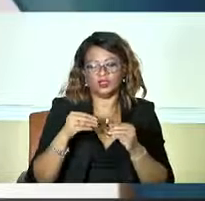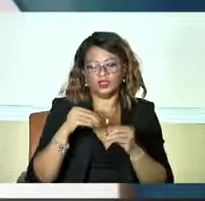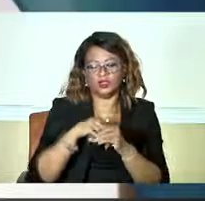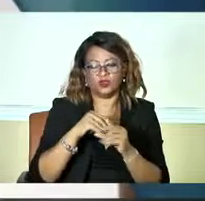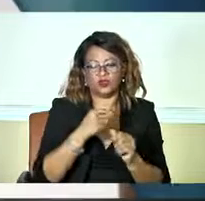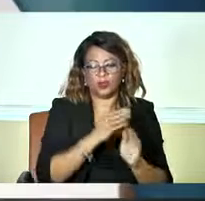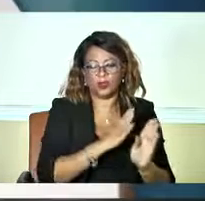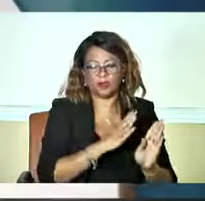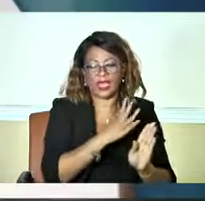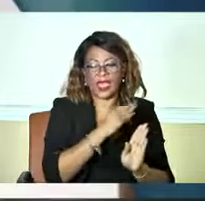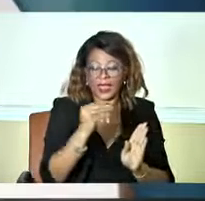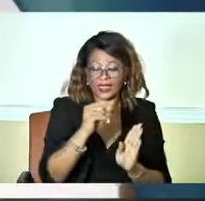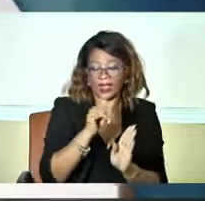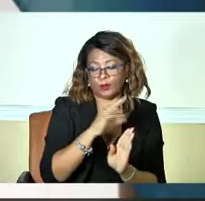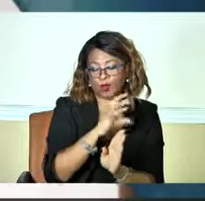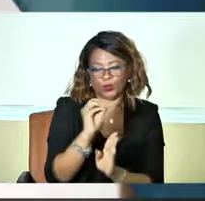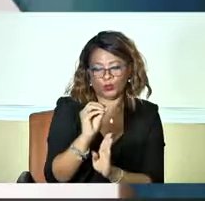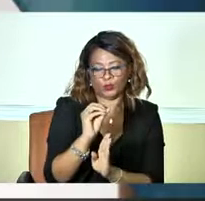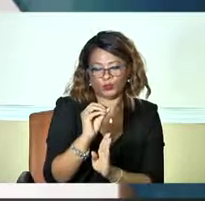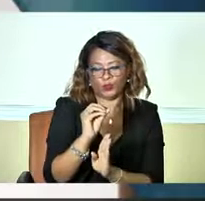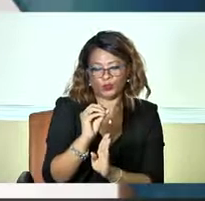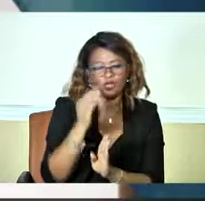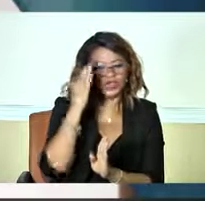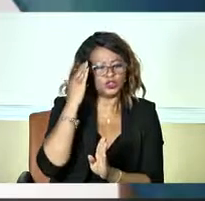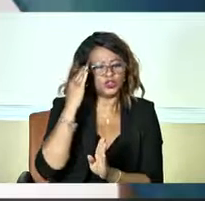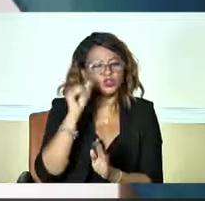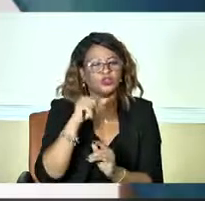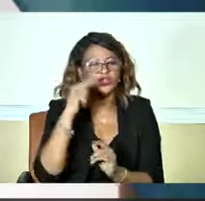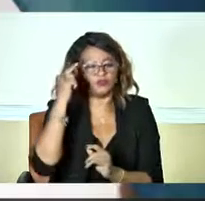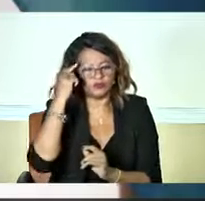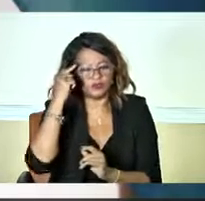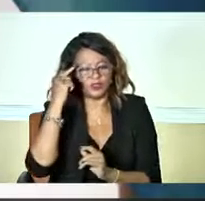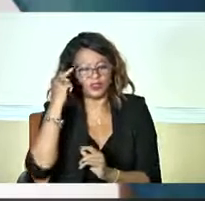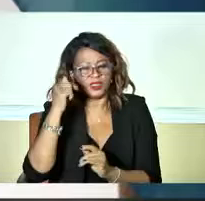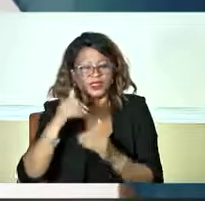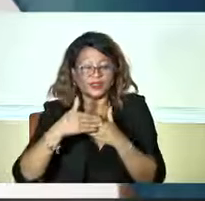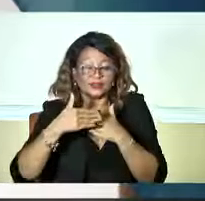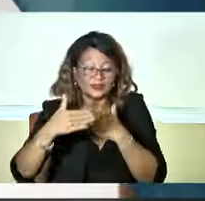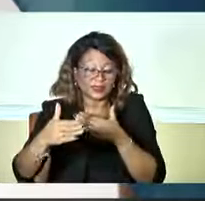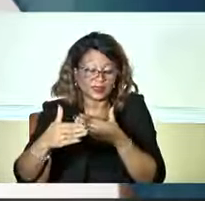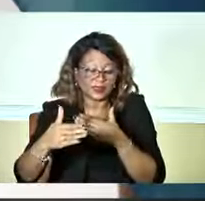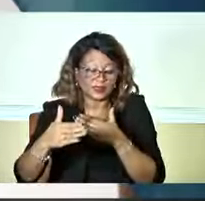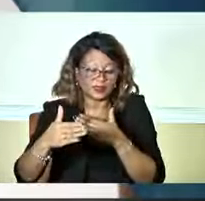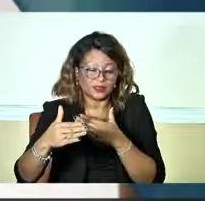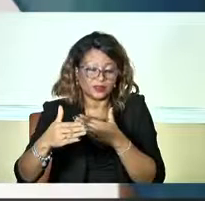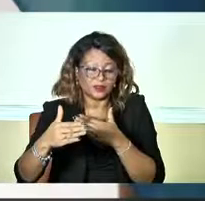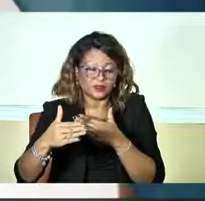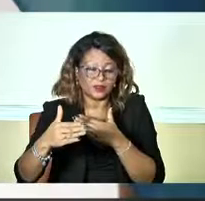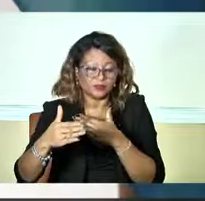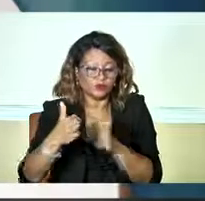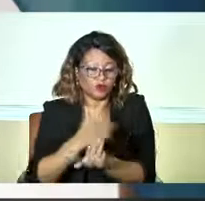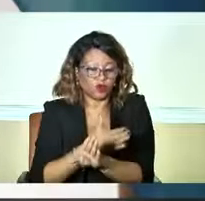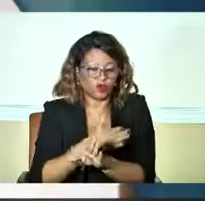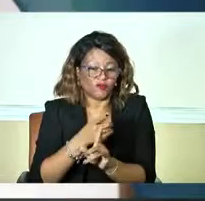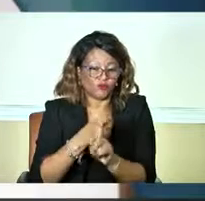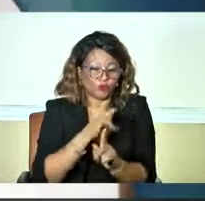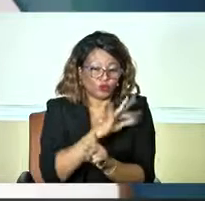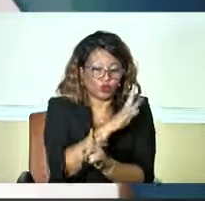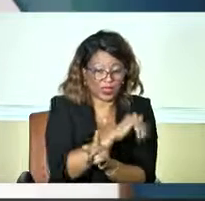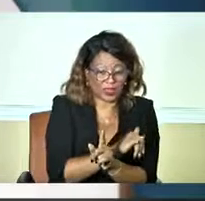Abaco. As you know, the government already extended this from